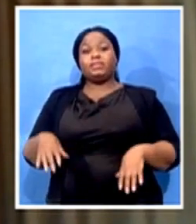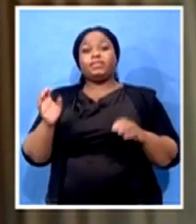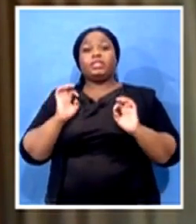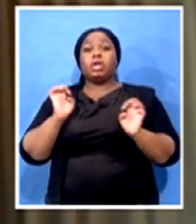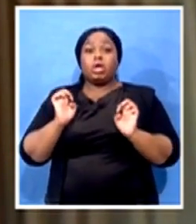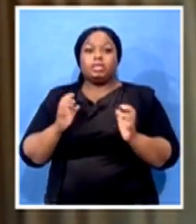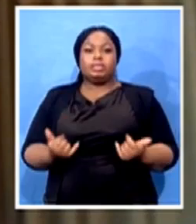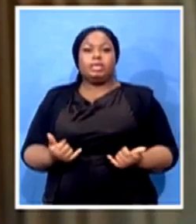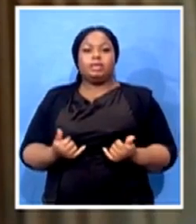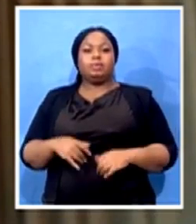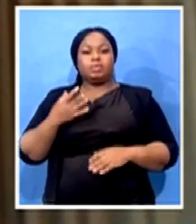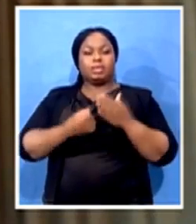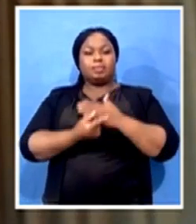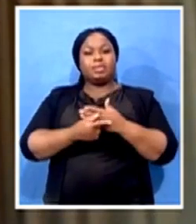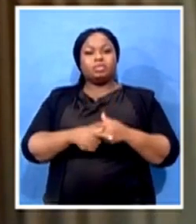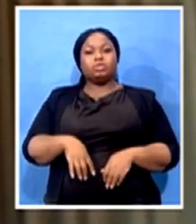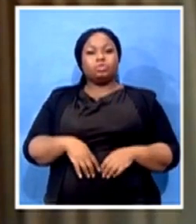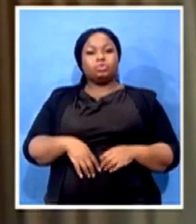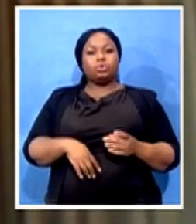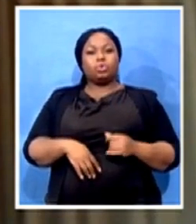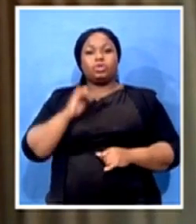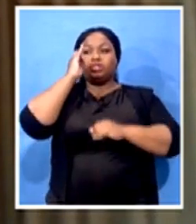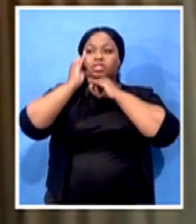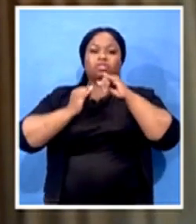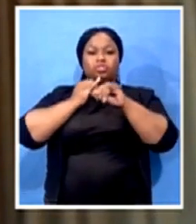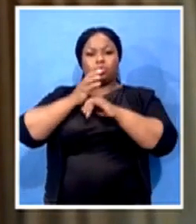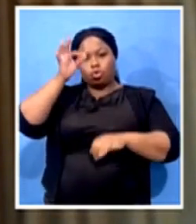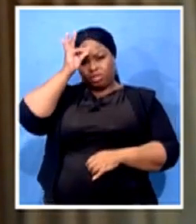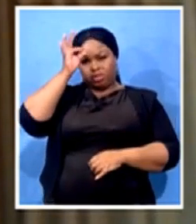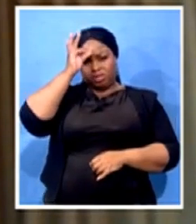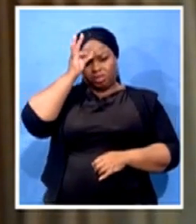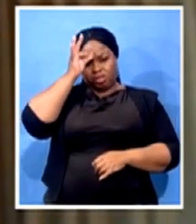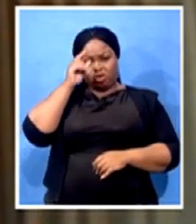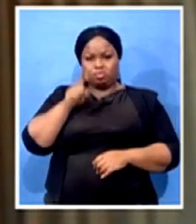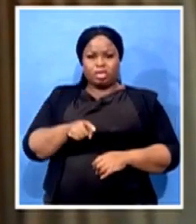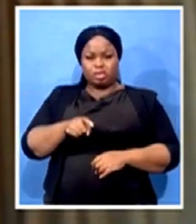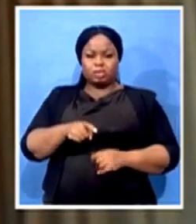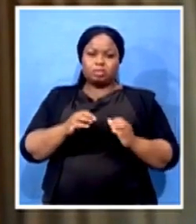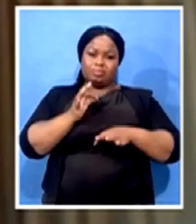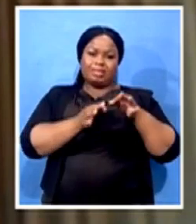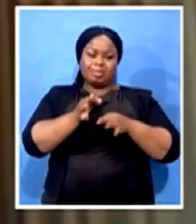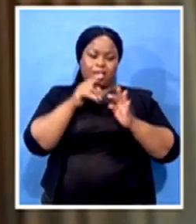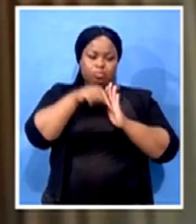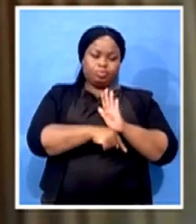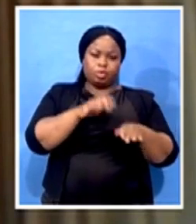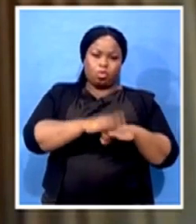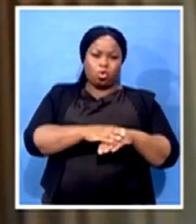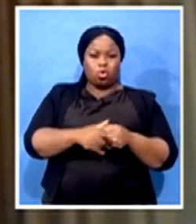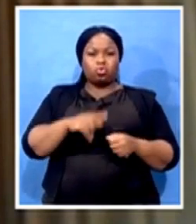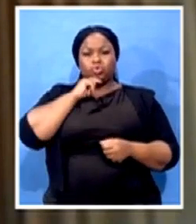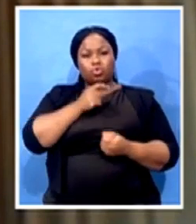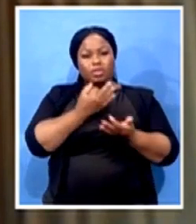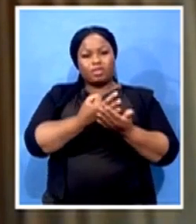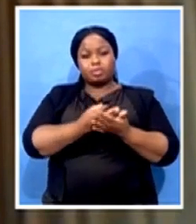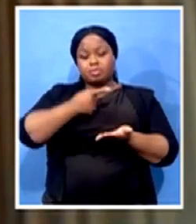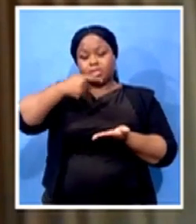Interpol, you give a brief description of what the facts are all about, normally signed by the Director of Public